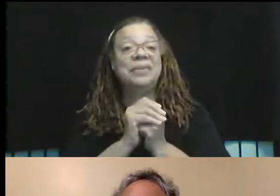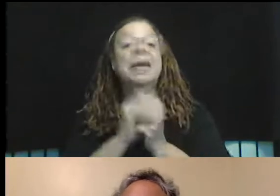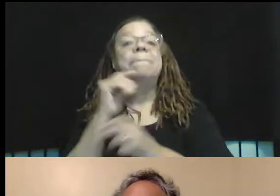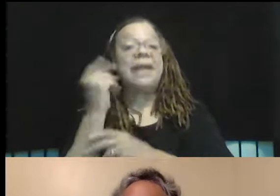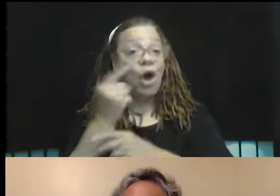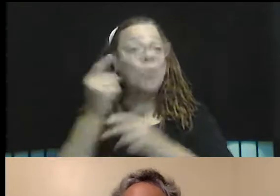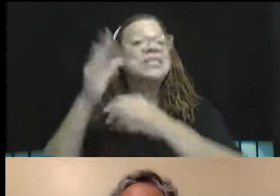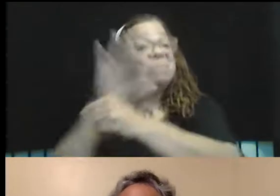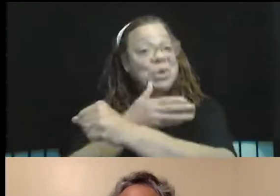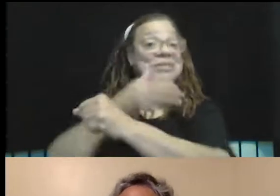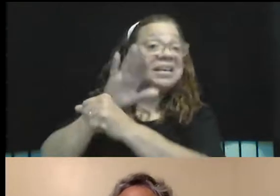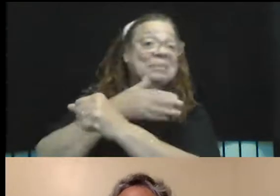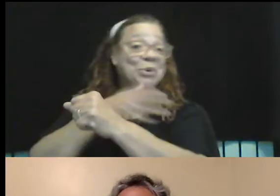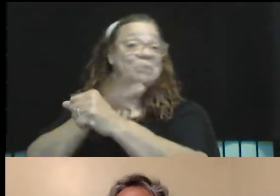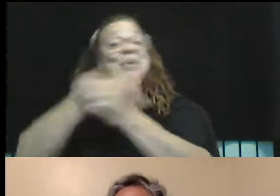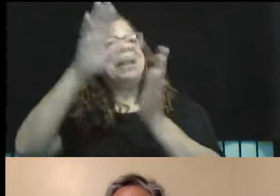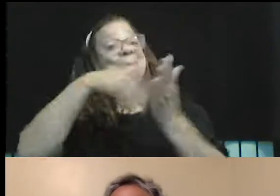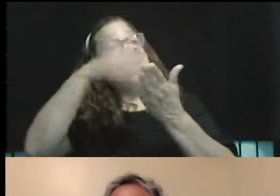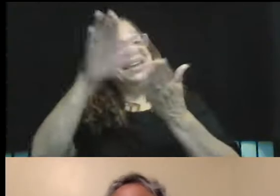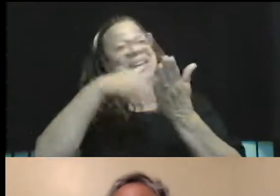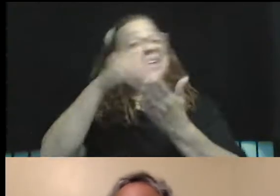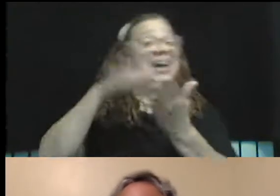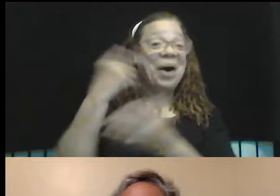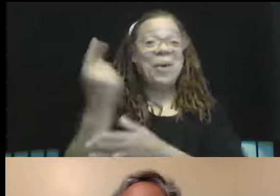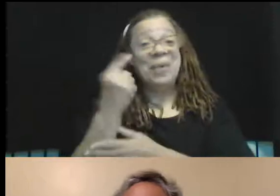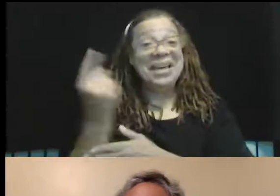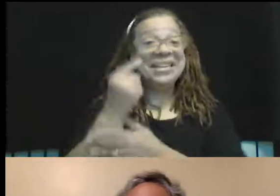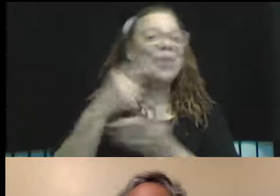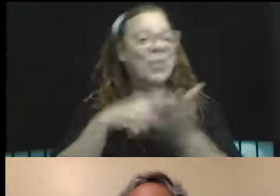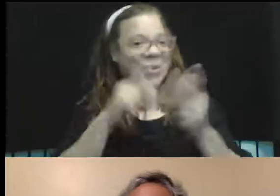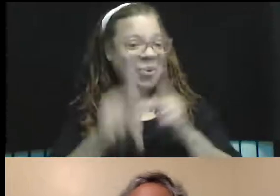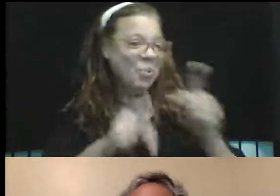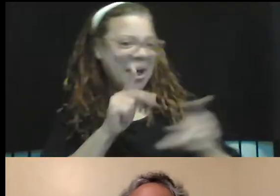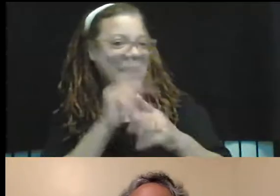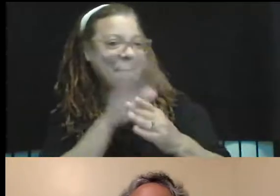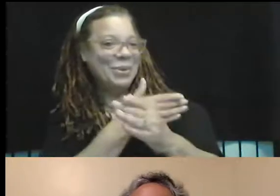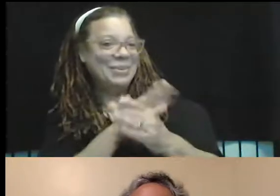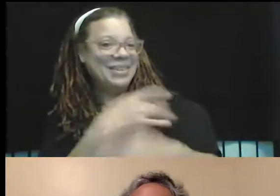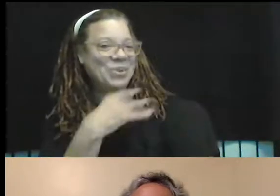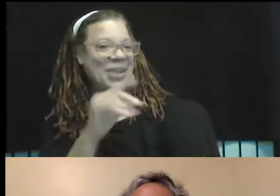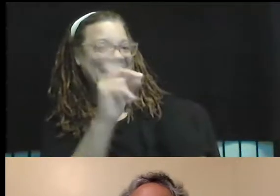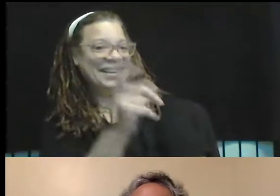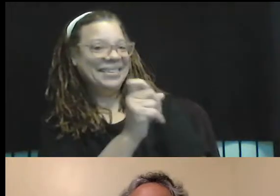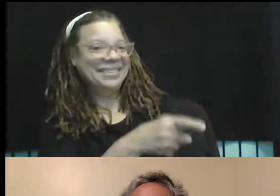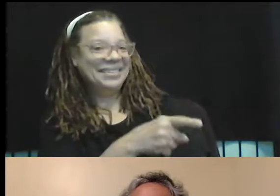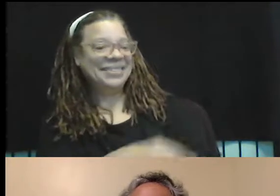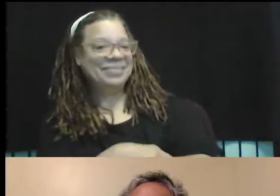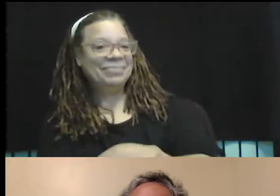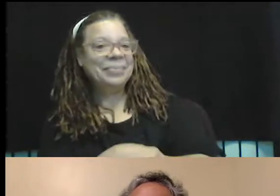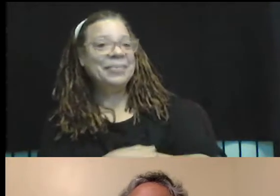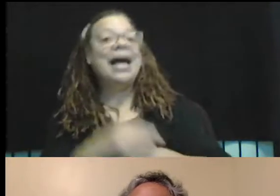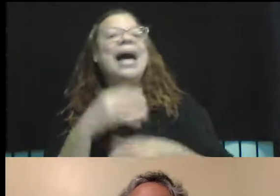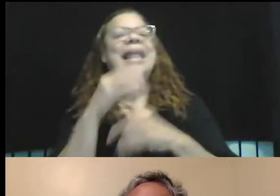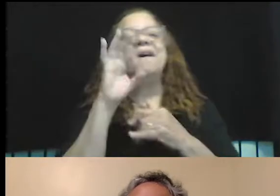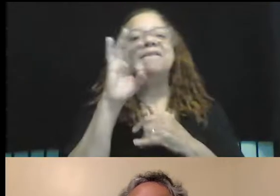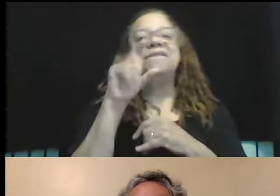music. I like having music on. Well, what kind of music do you like? I like I like folky.